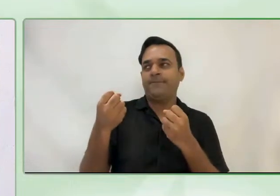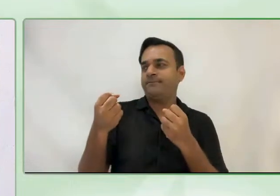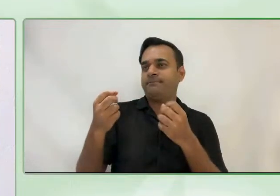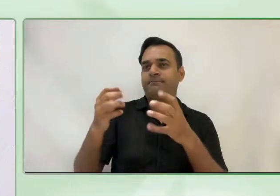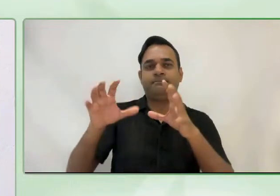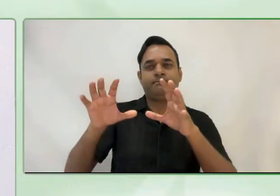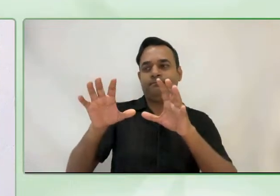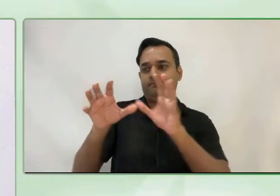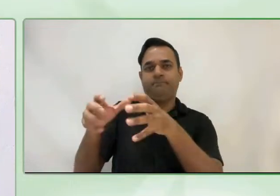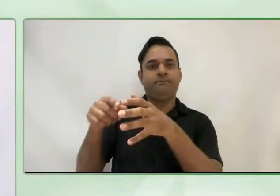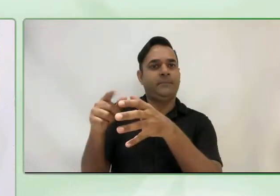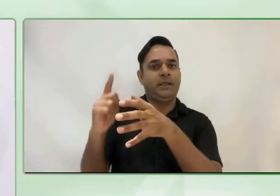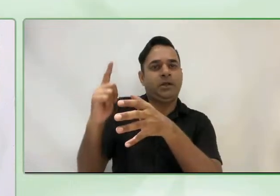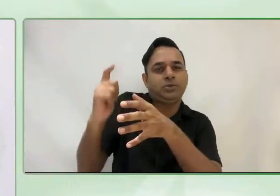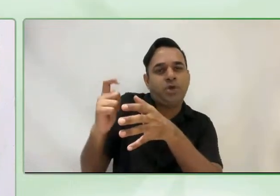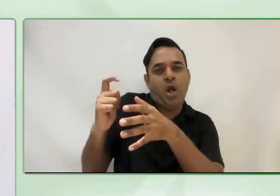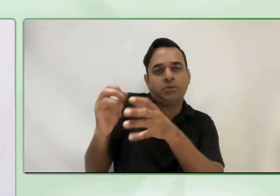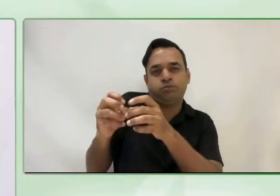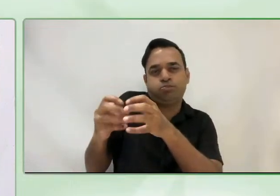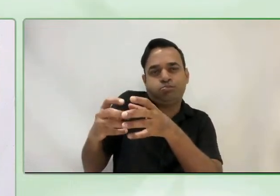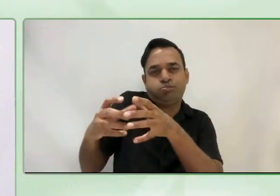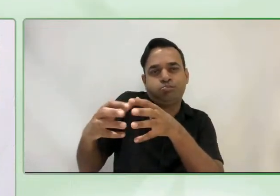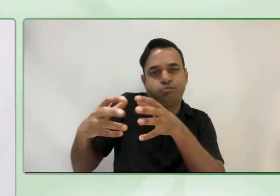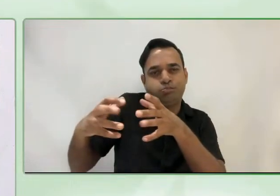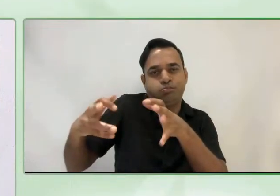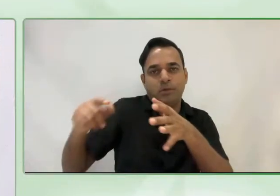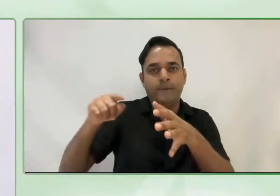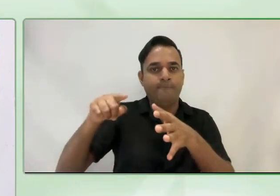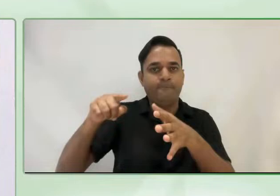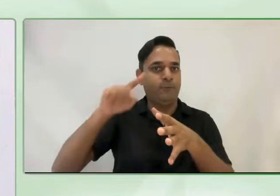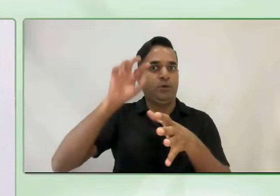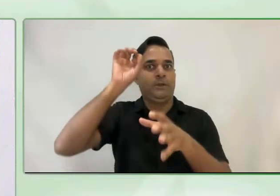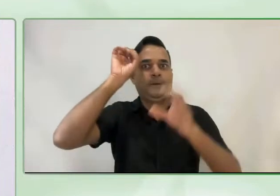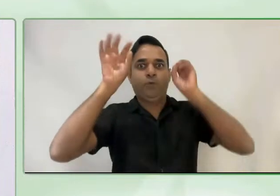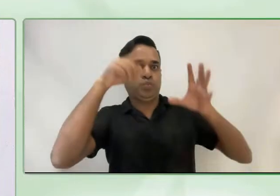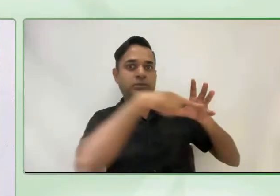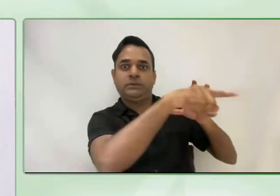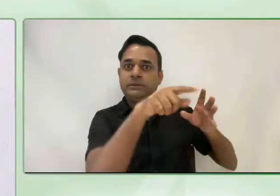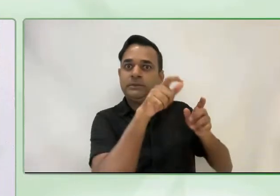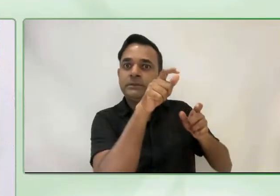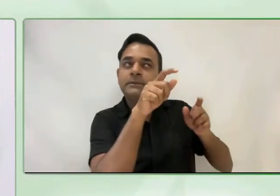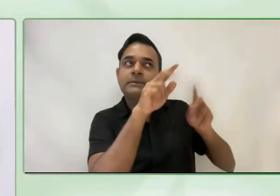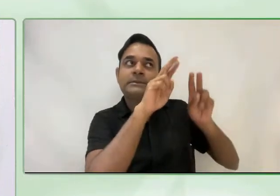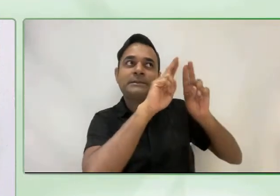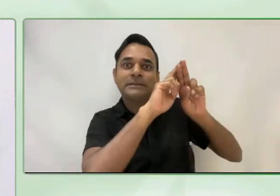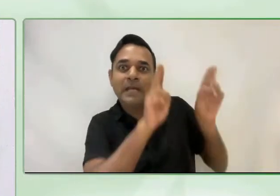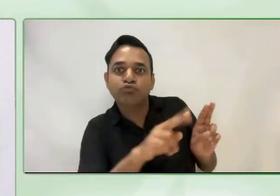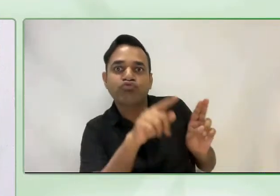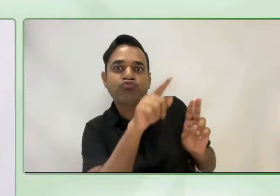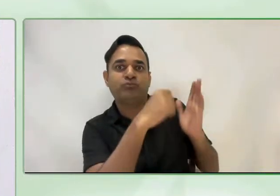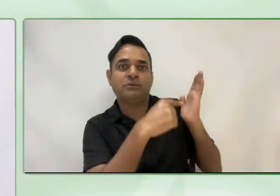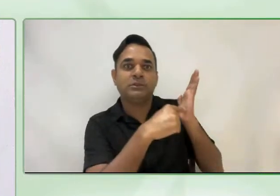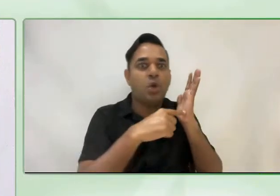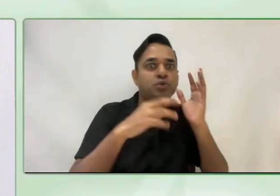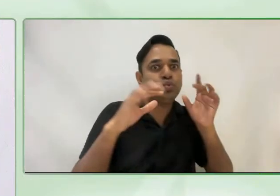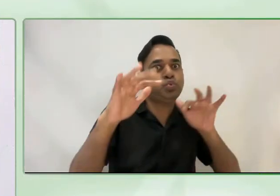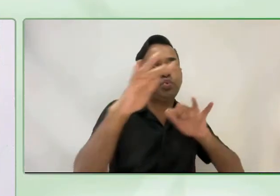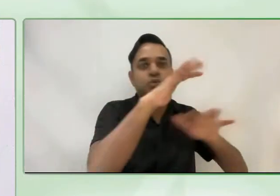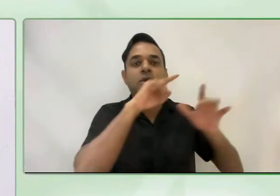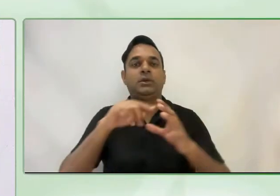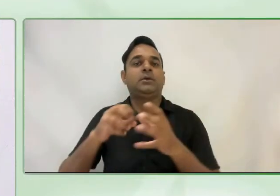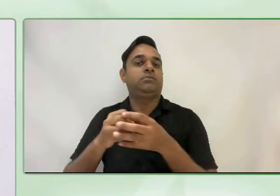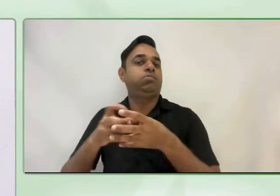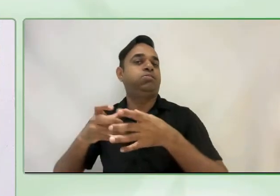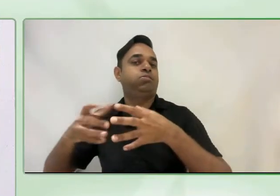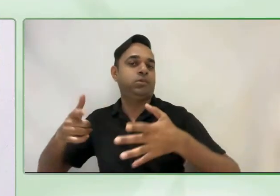international startups, I try to connect them with Access Austria and also with many, many other